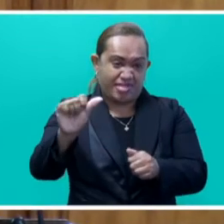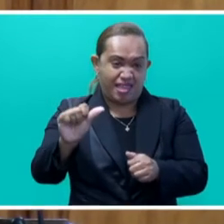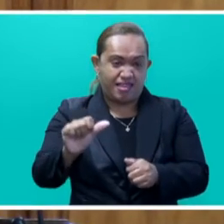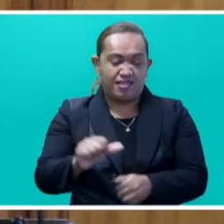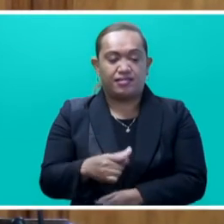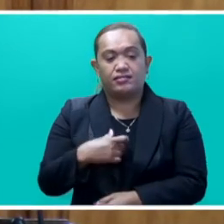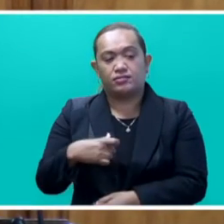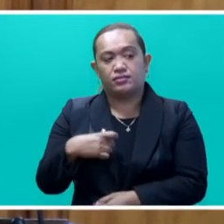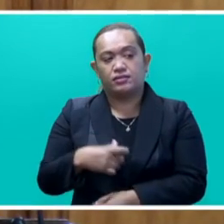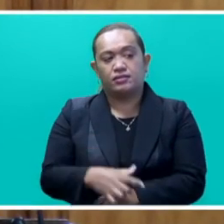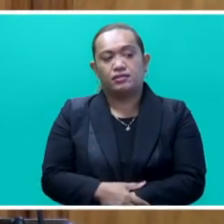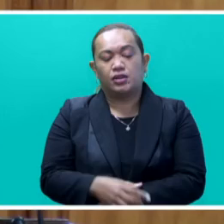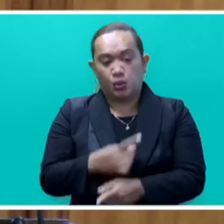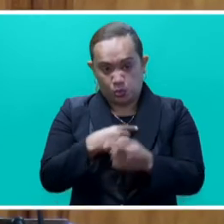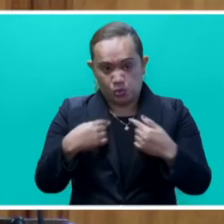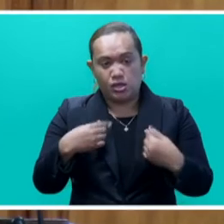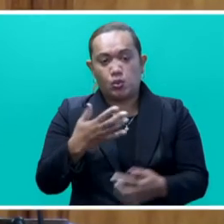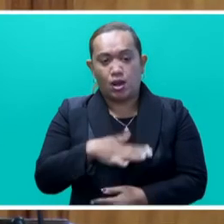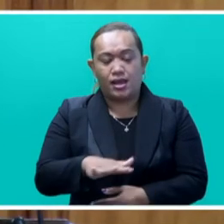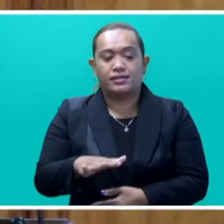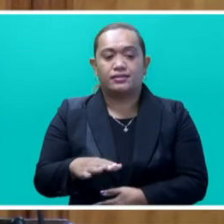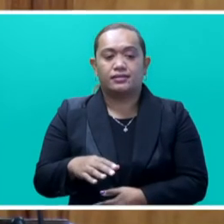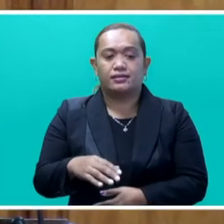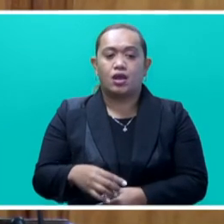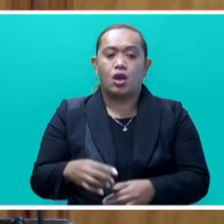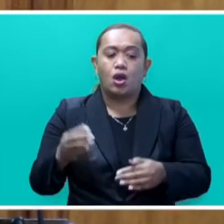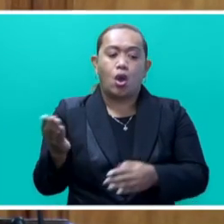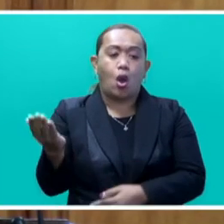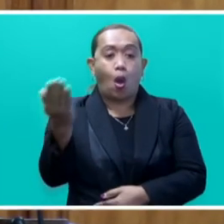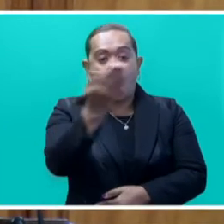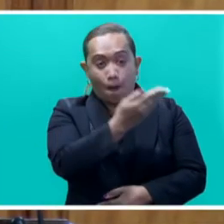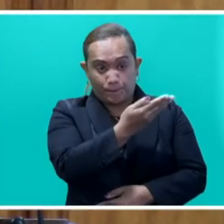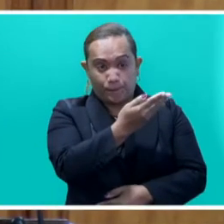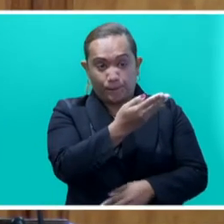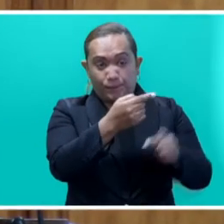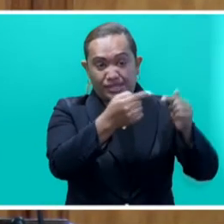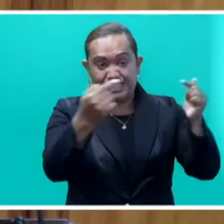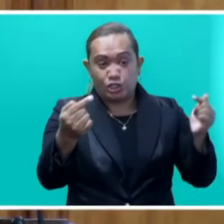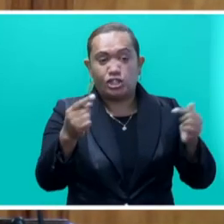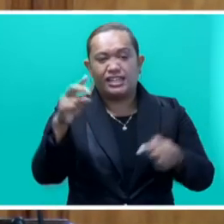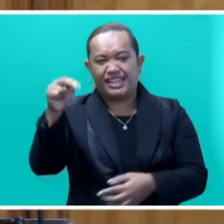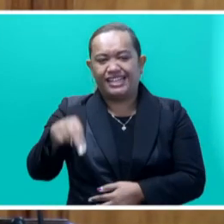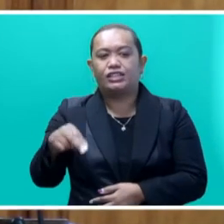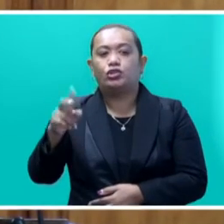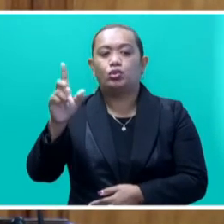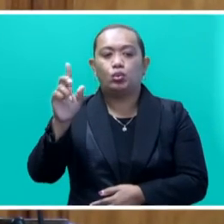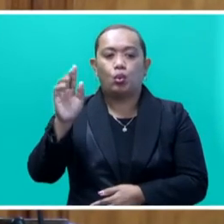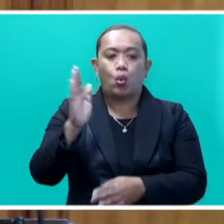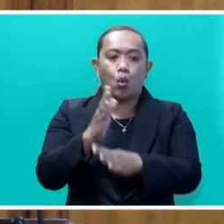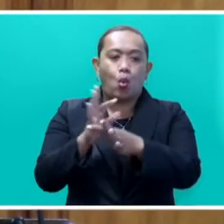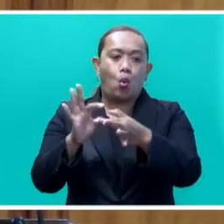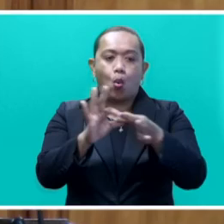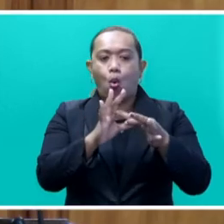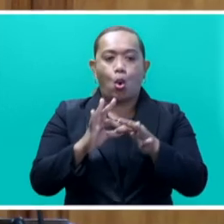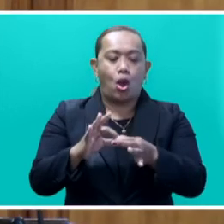It's time the opposition needs to work with the government in order to put our people first.